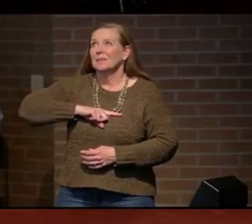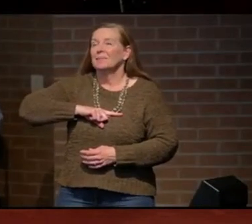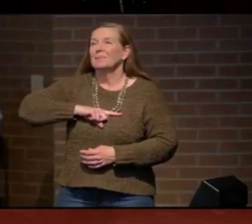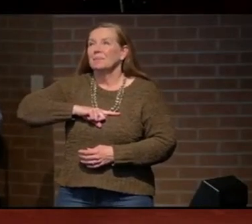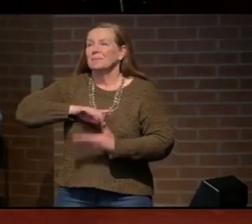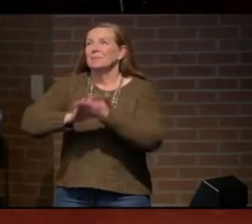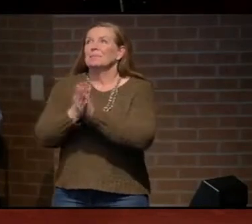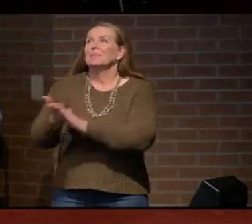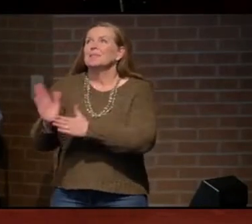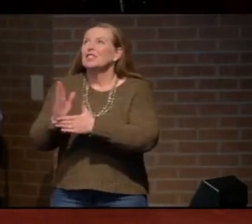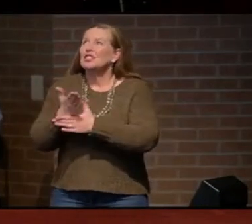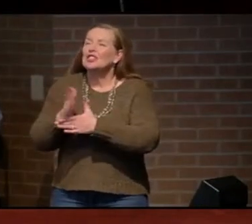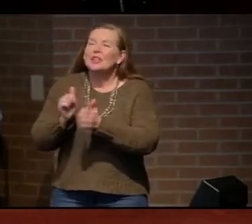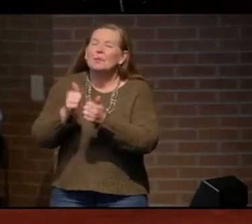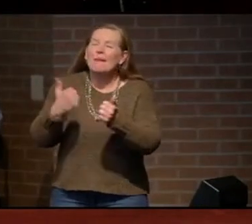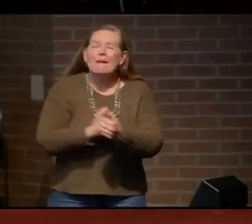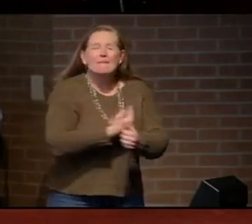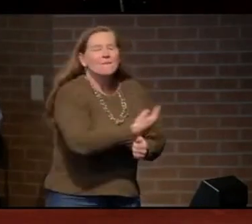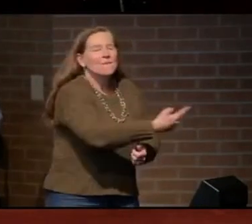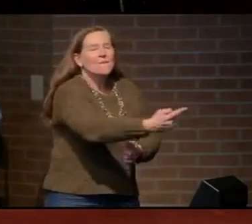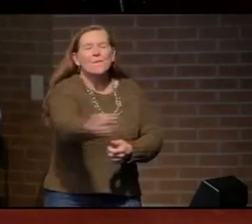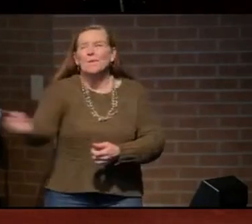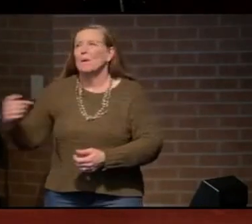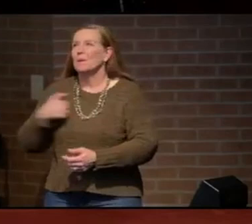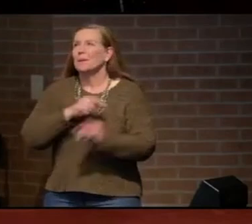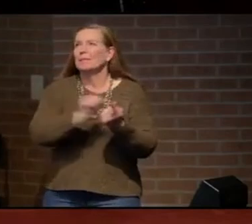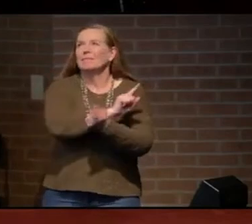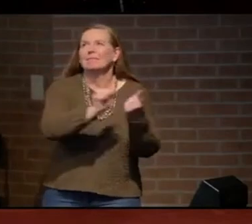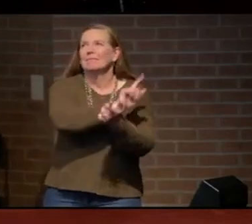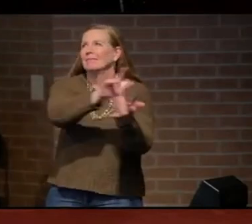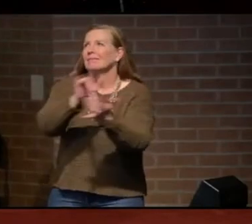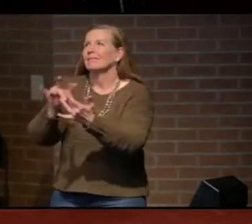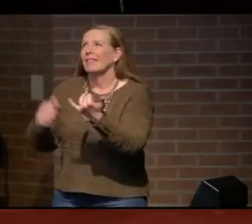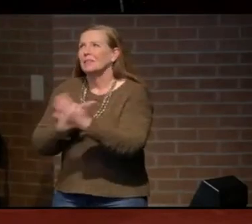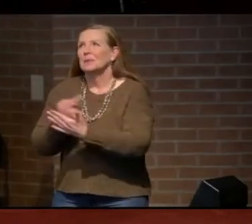be shared with everyone we come in contact with this week.